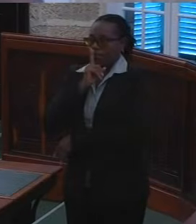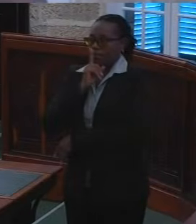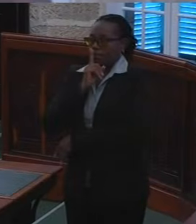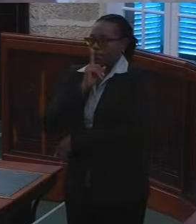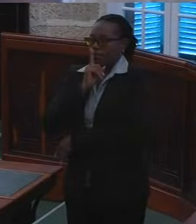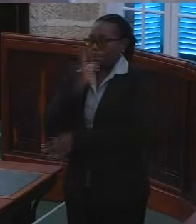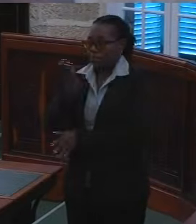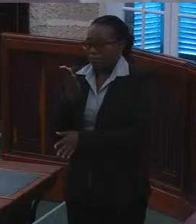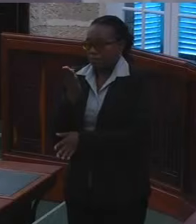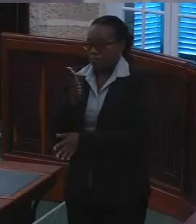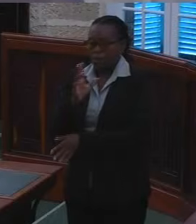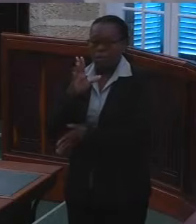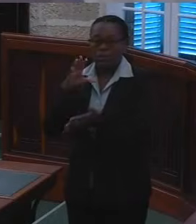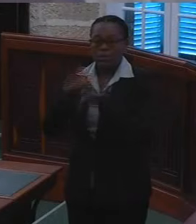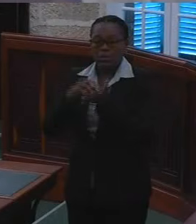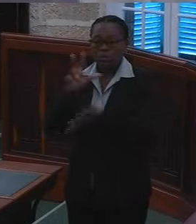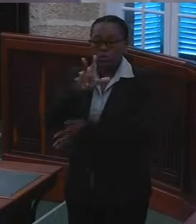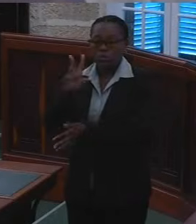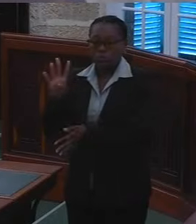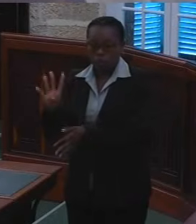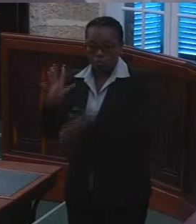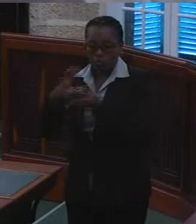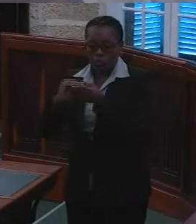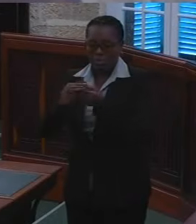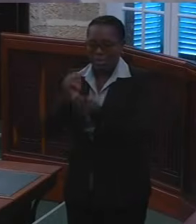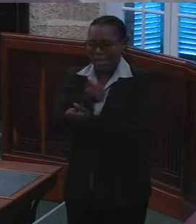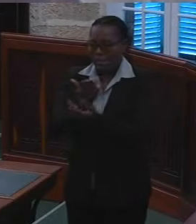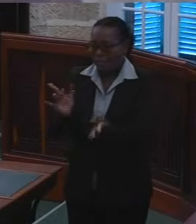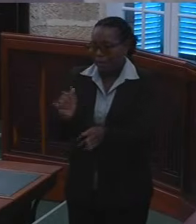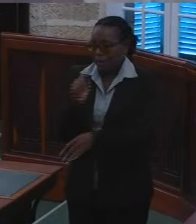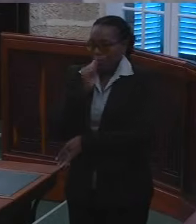34, protections extend to confidentiality